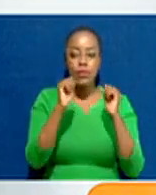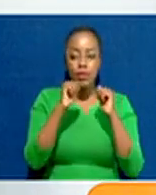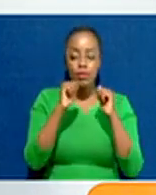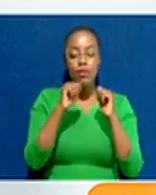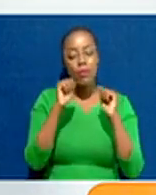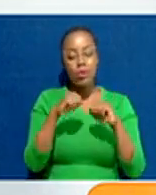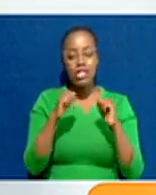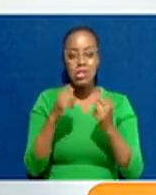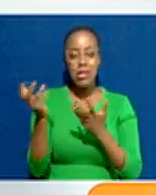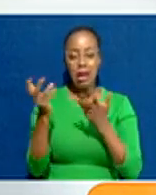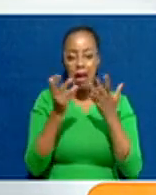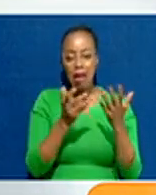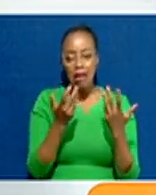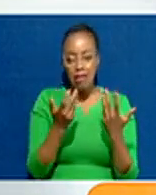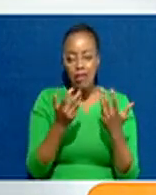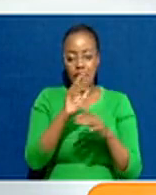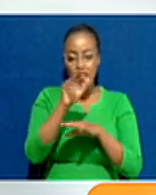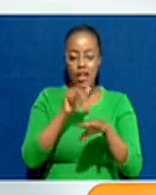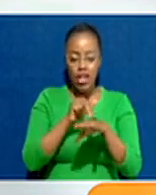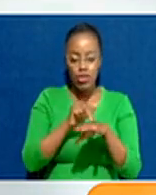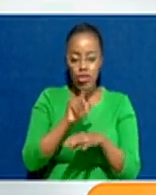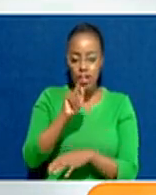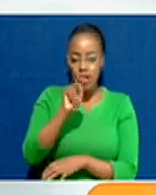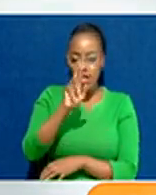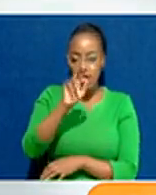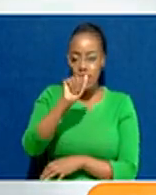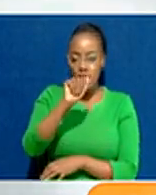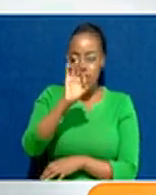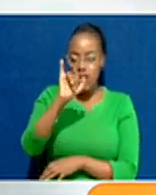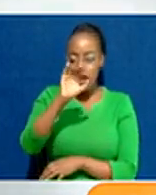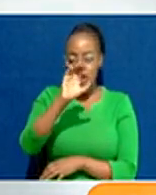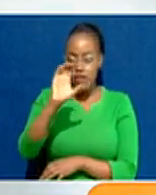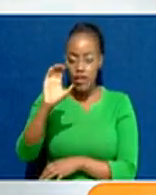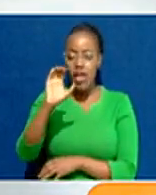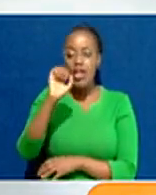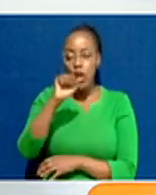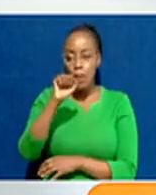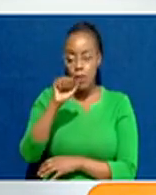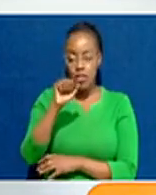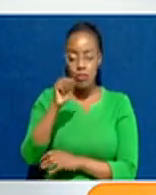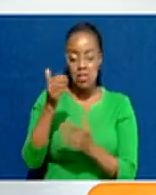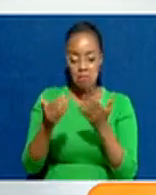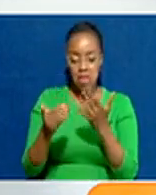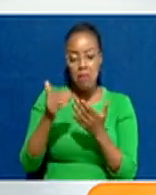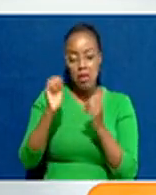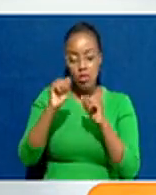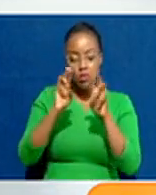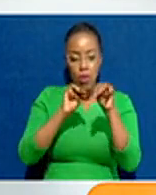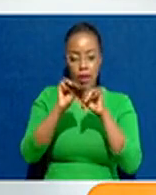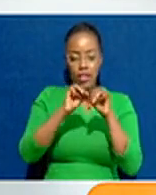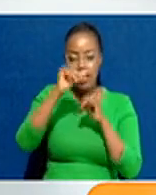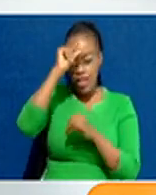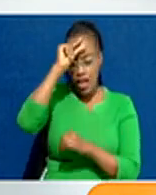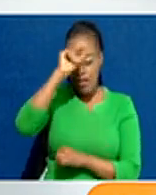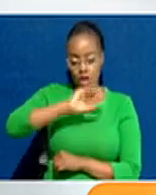carry, the national traffic. And they may well also be managing the government's